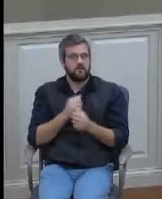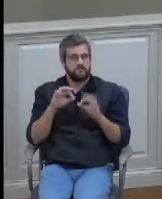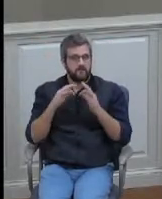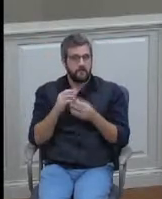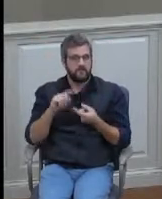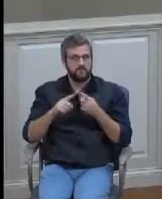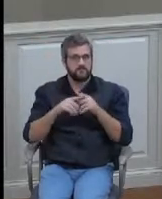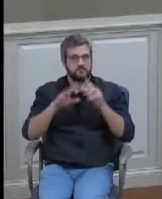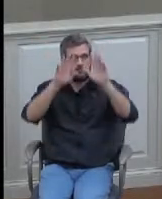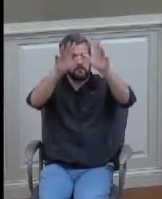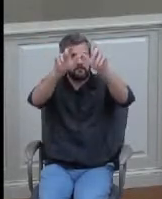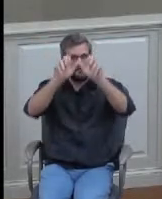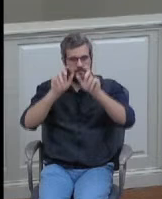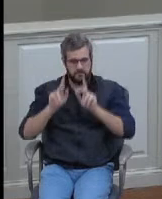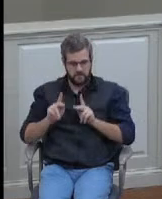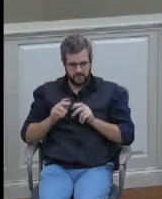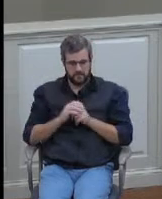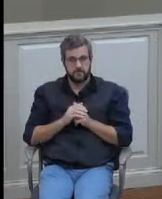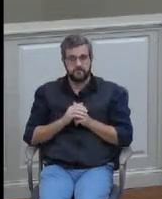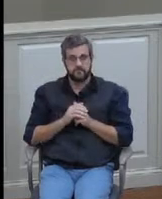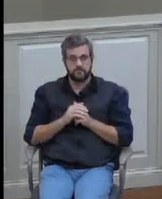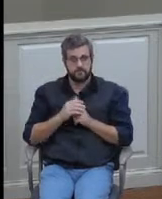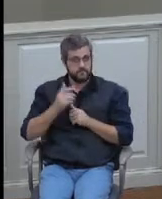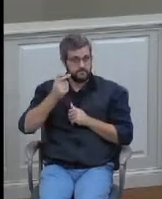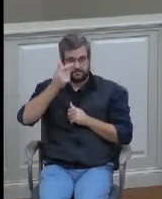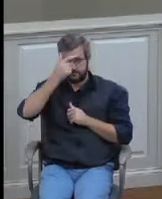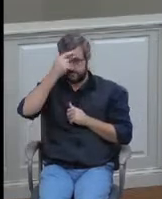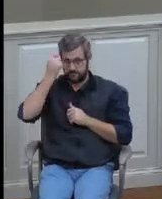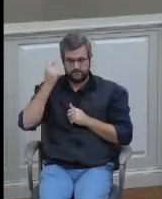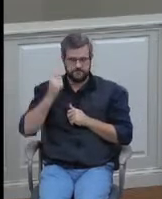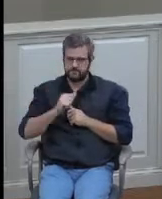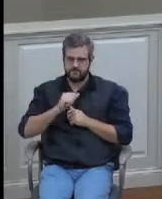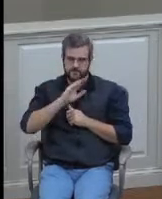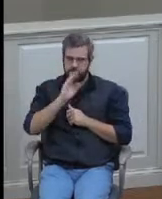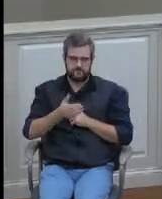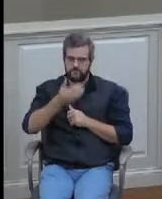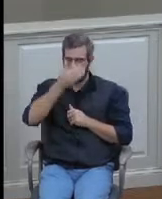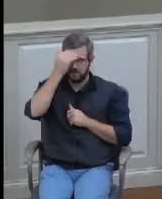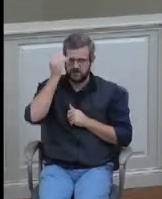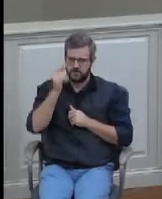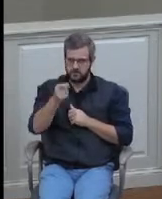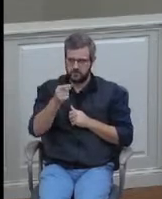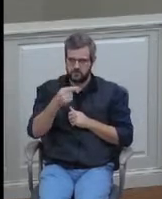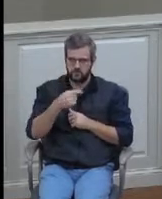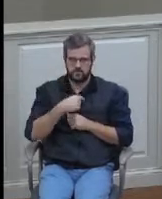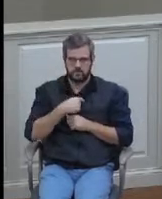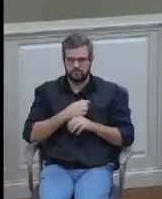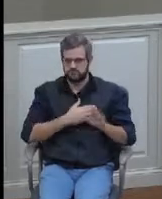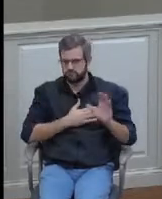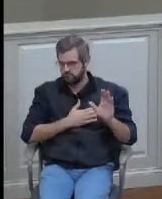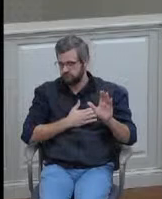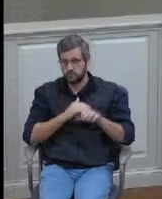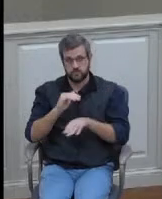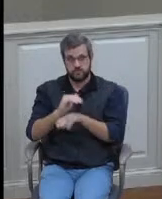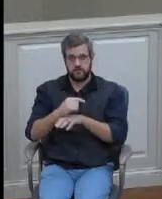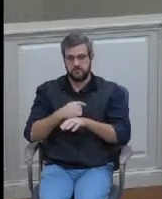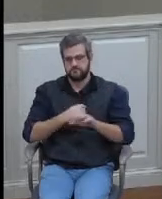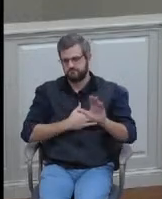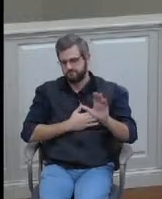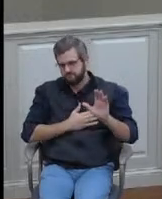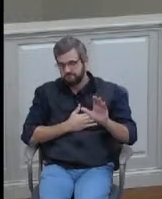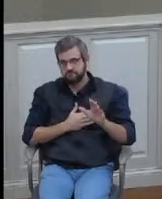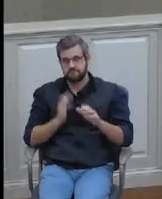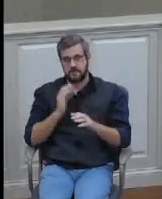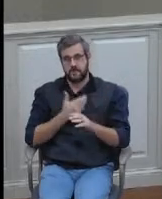again. Since you'll never be forgotten, I pledge to you tonight, our